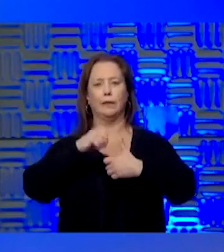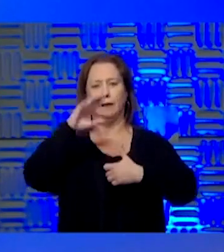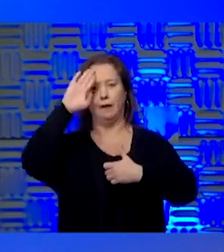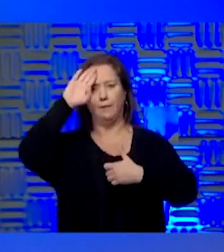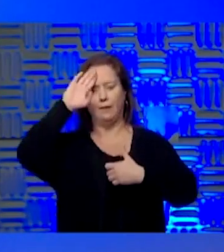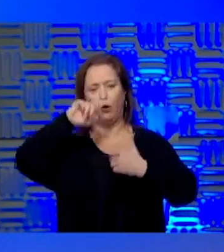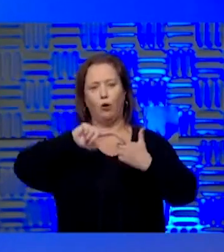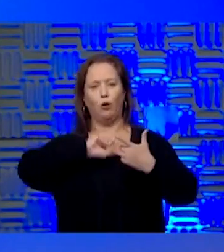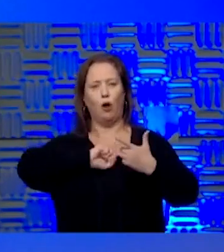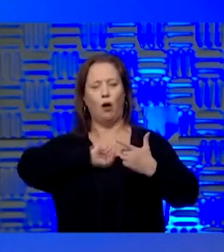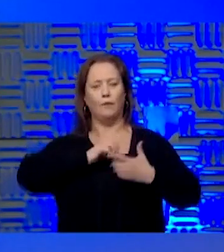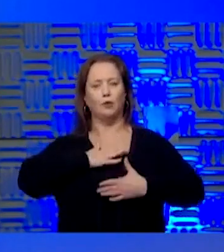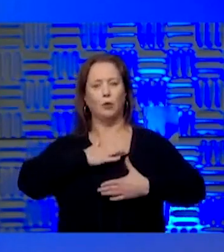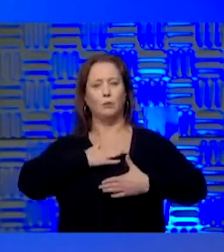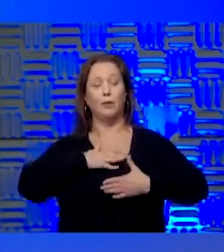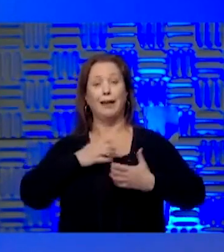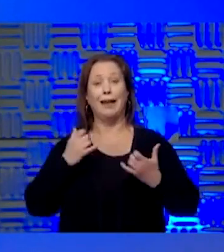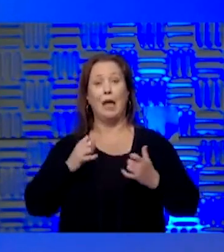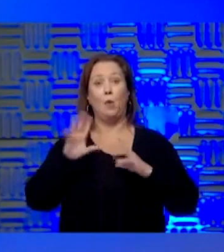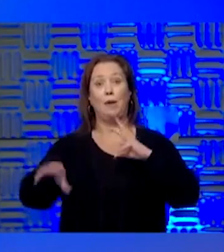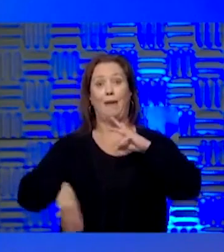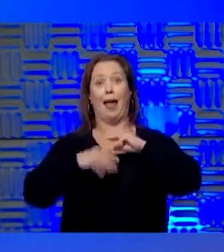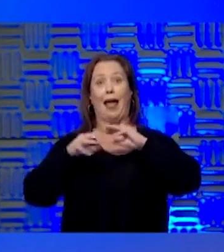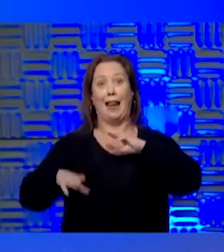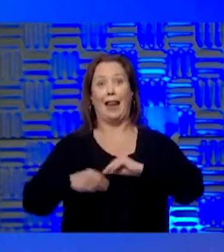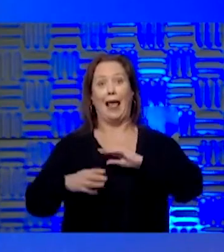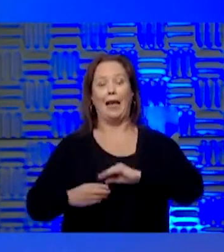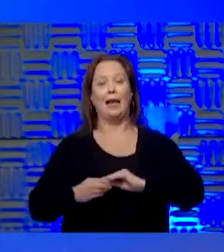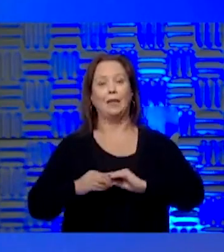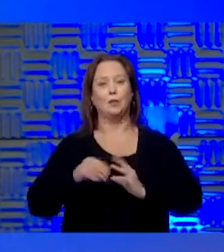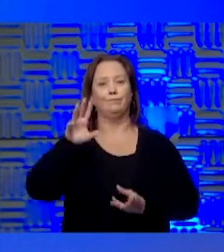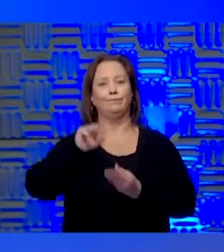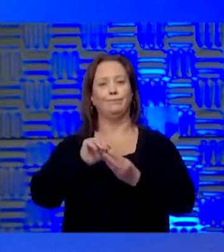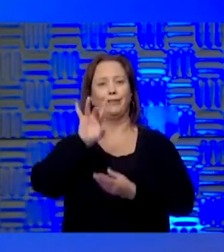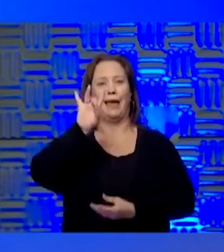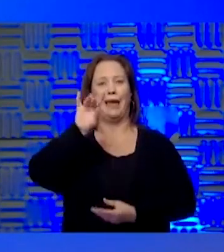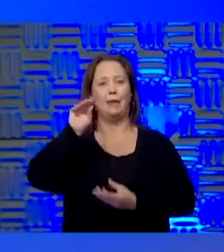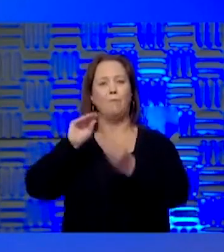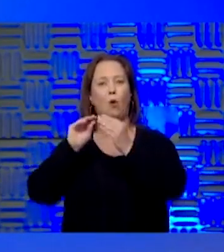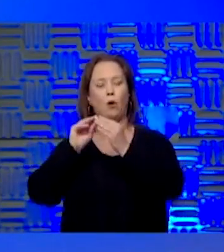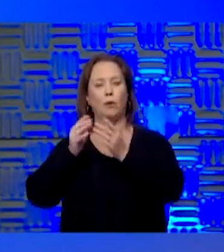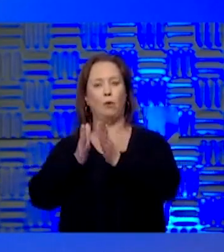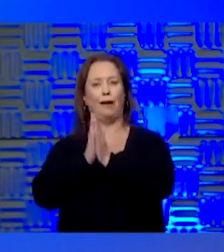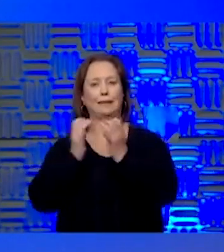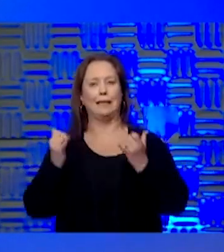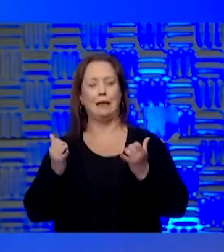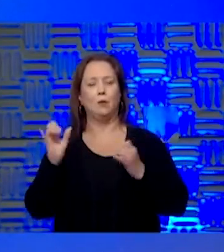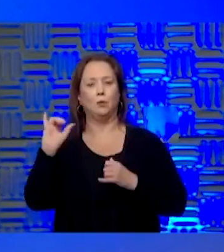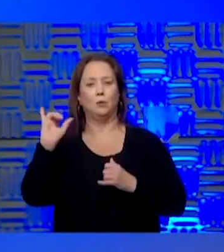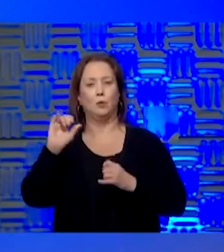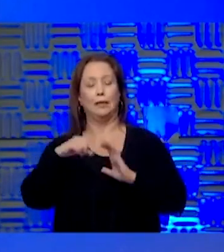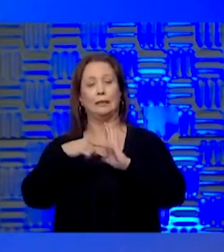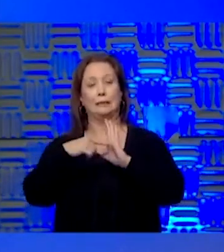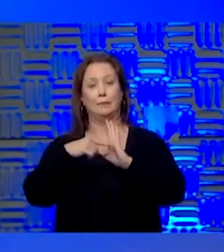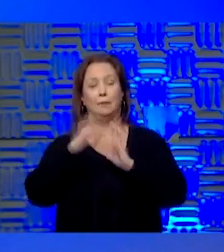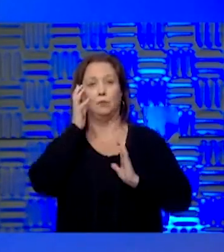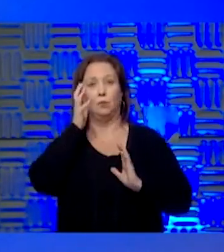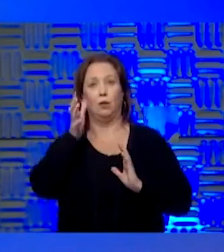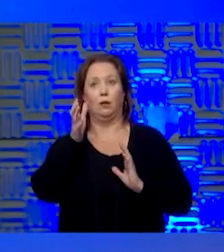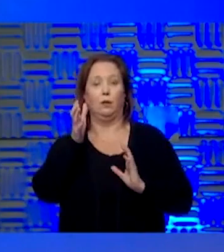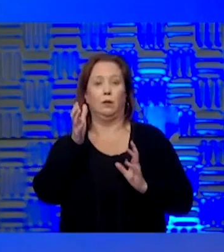fever, cough, and shortness of breath. Well, now we know there's at least 8 other symptoms that we also ask in conjunction with. So symptoms is going to